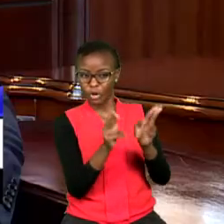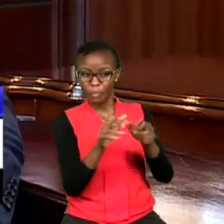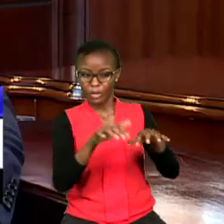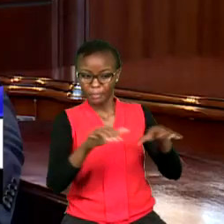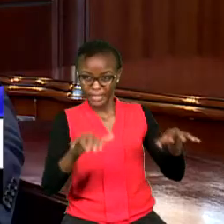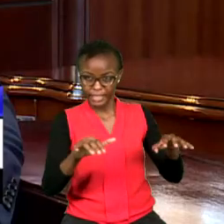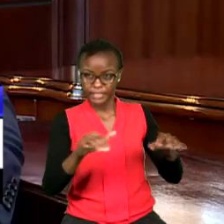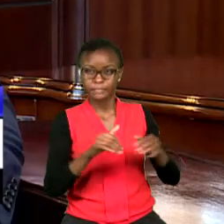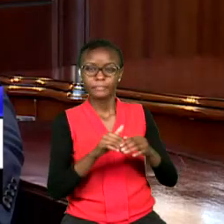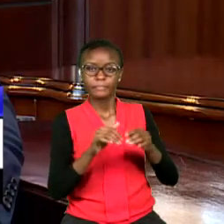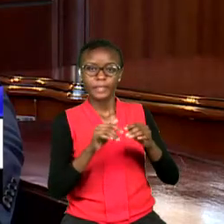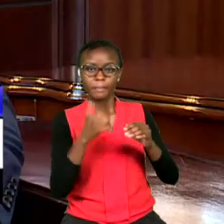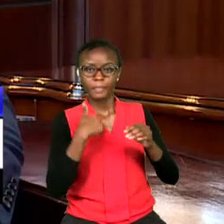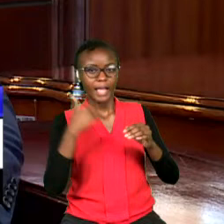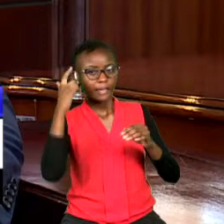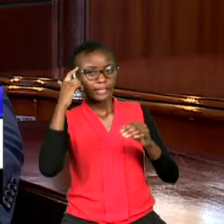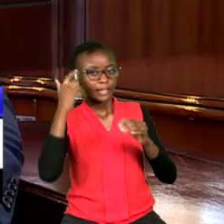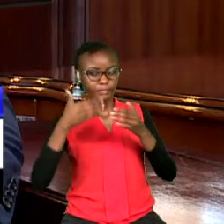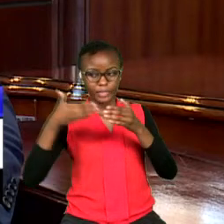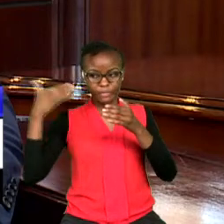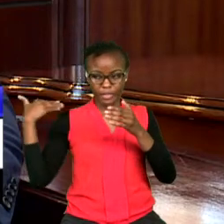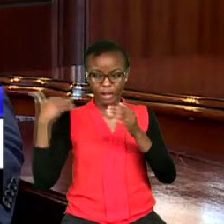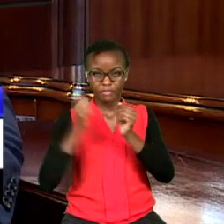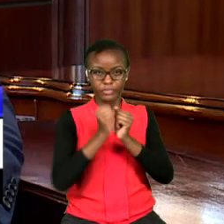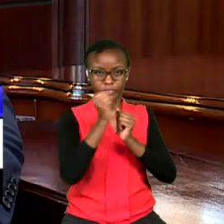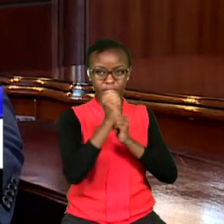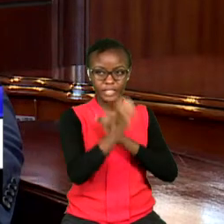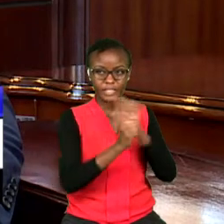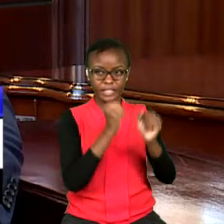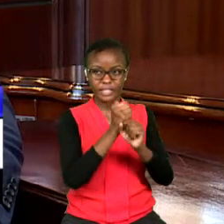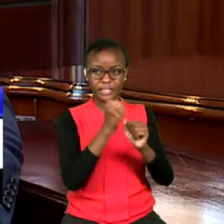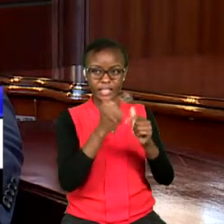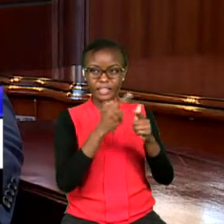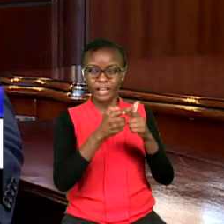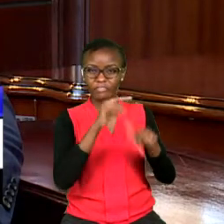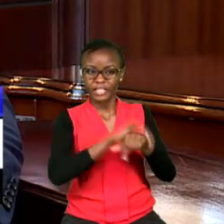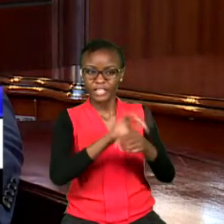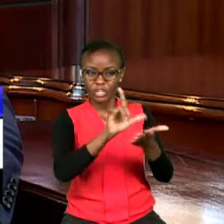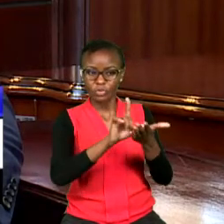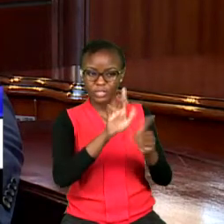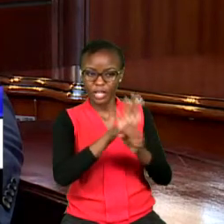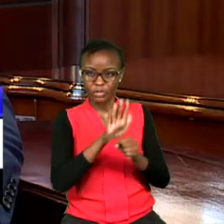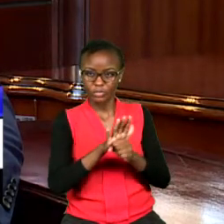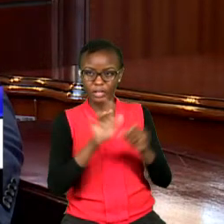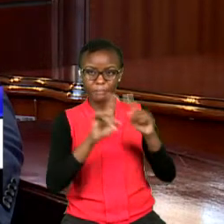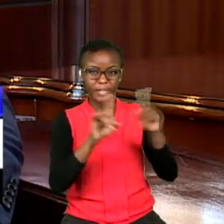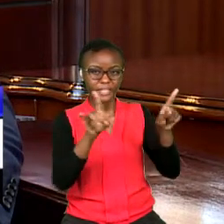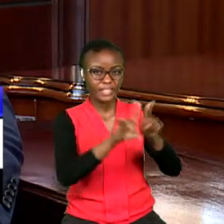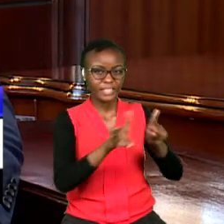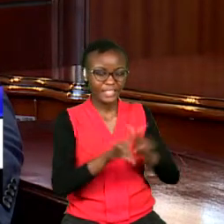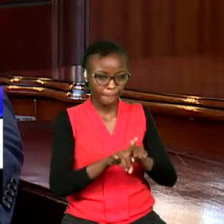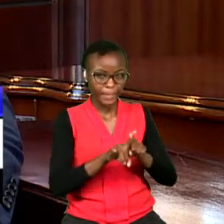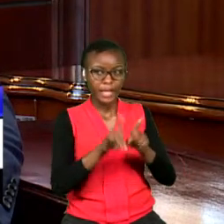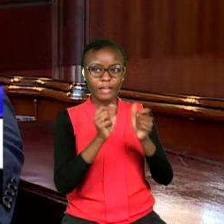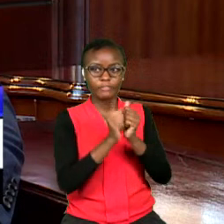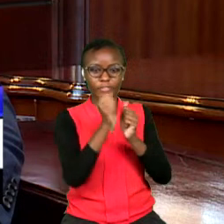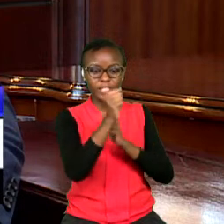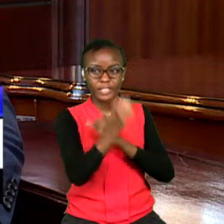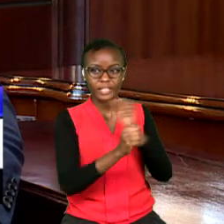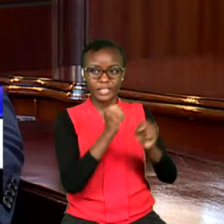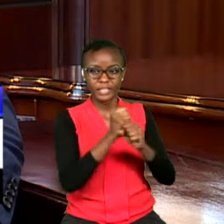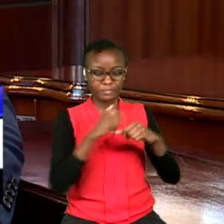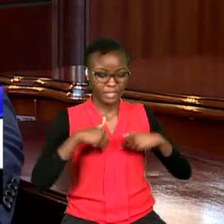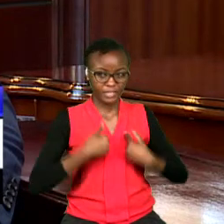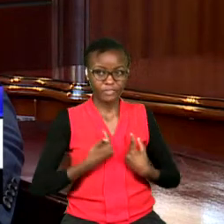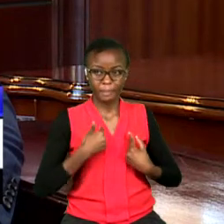the last 15 years, that's when we have accumulated our debt. But the same 15 years, I've been privileged to